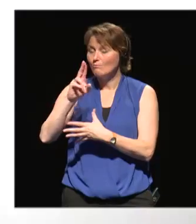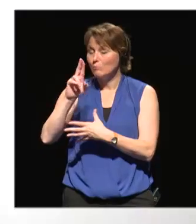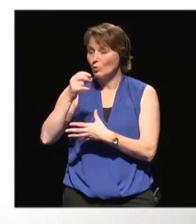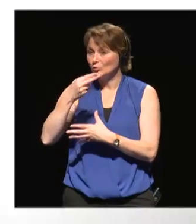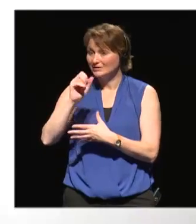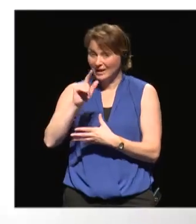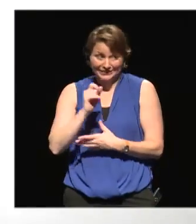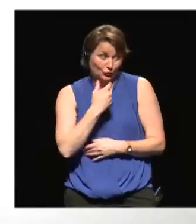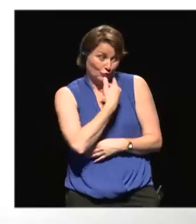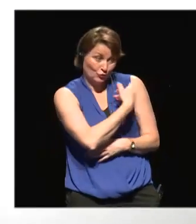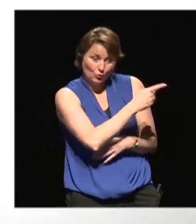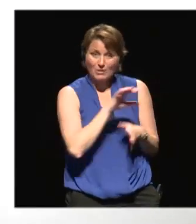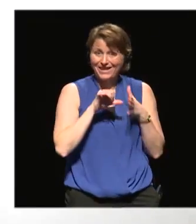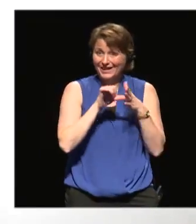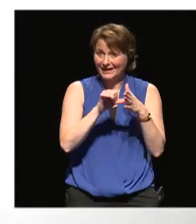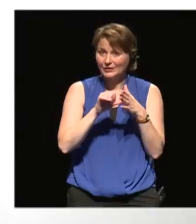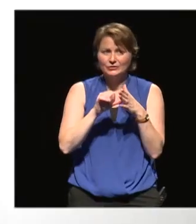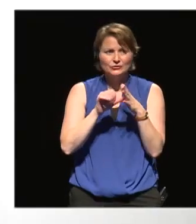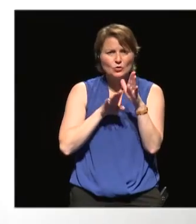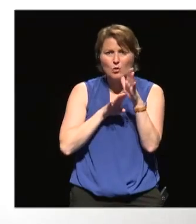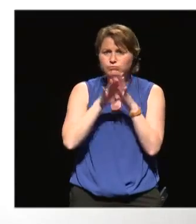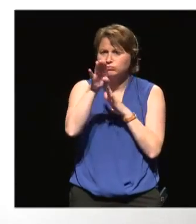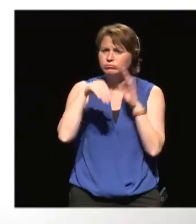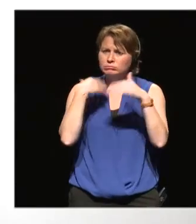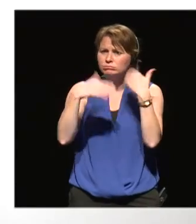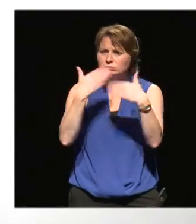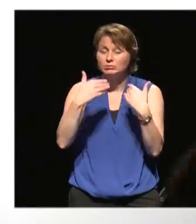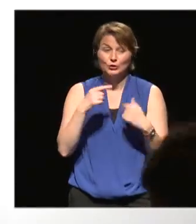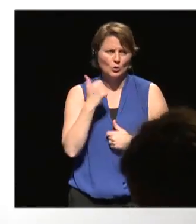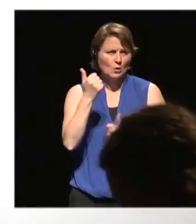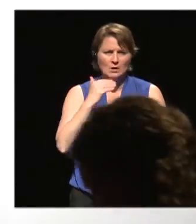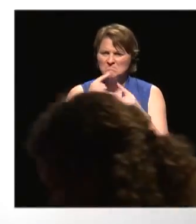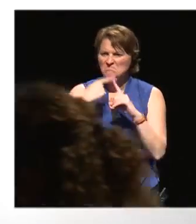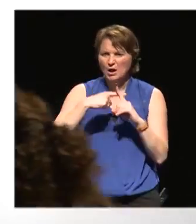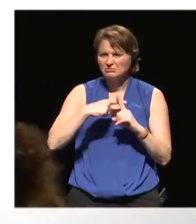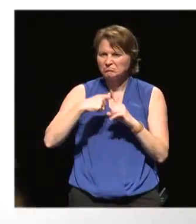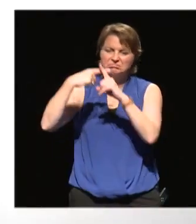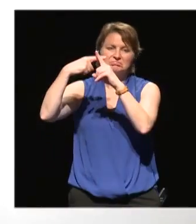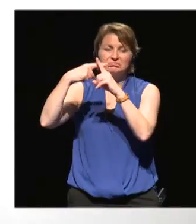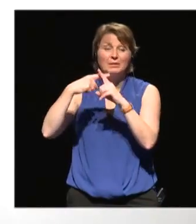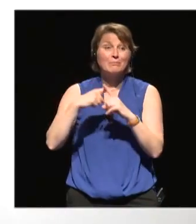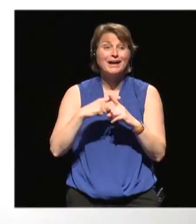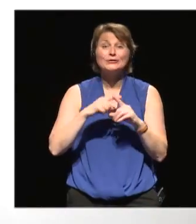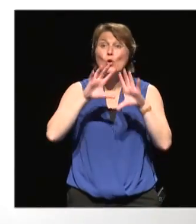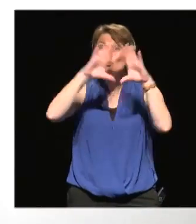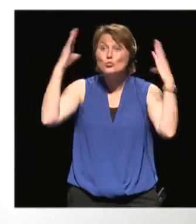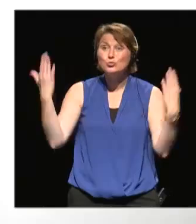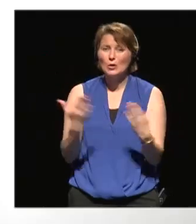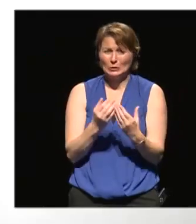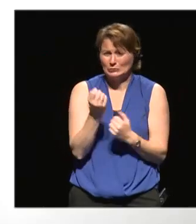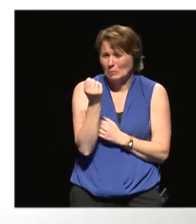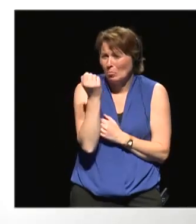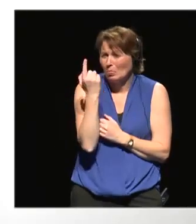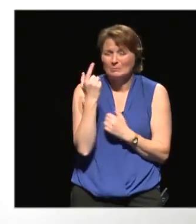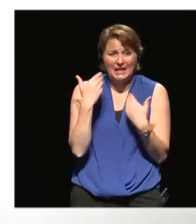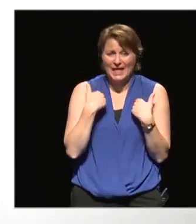You're the leaders here. You're progressive. That's not the case across the rest of the world in terms of climate action. I think we've heard so